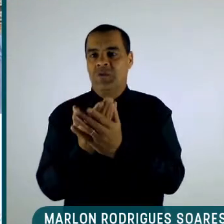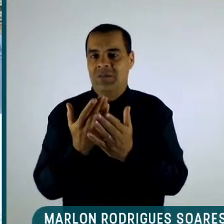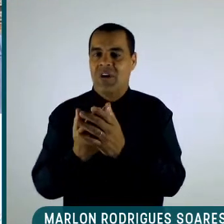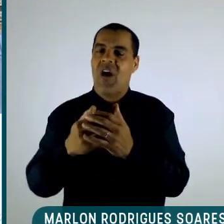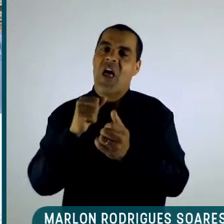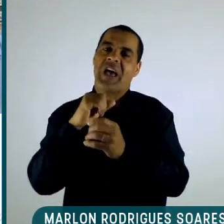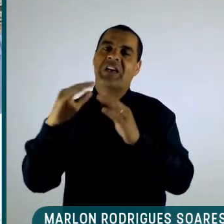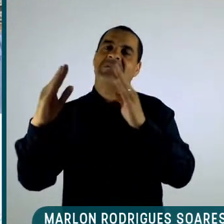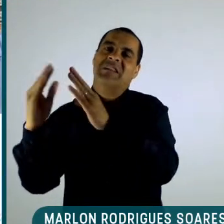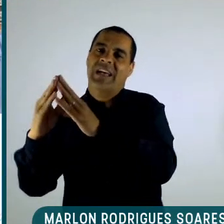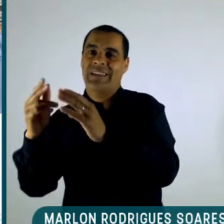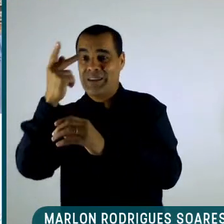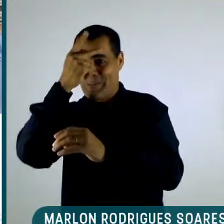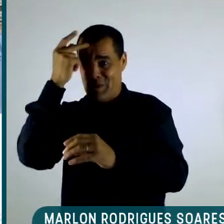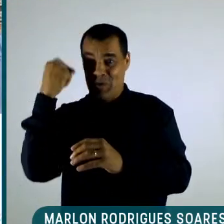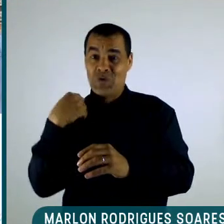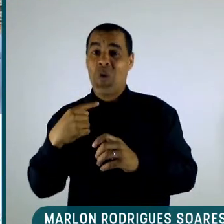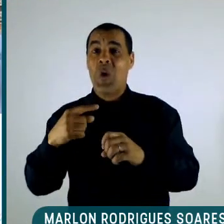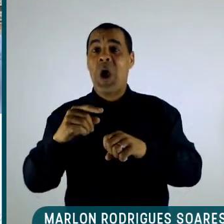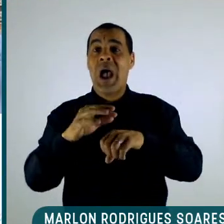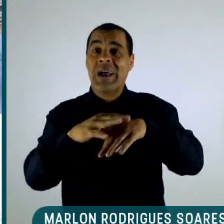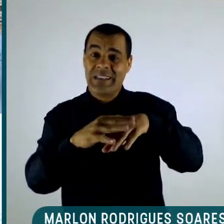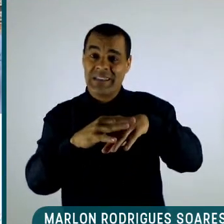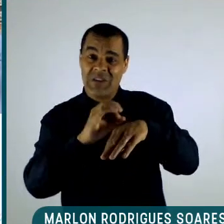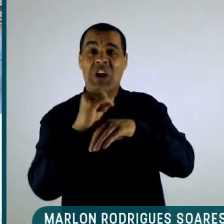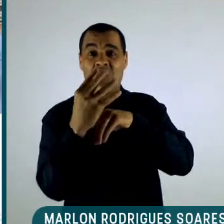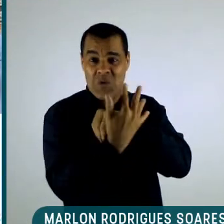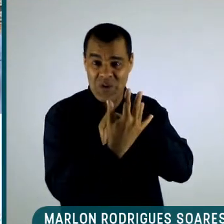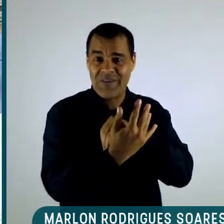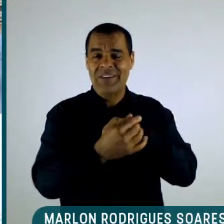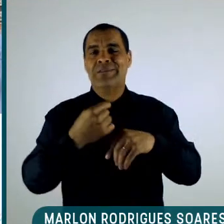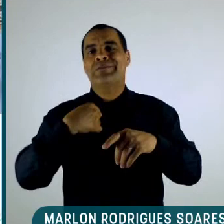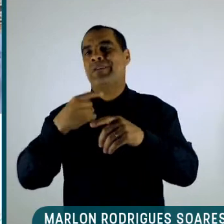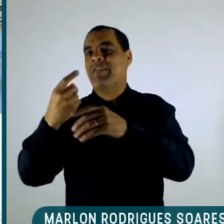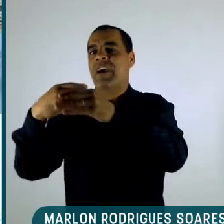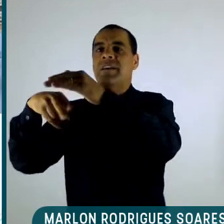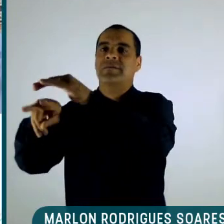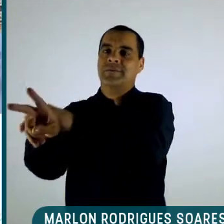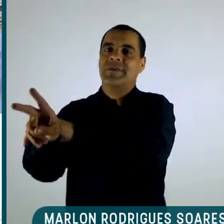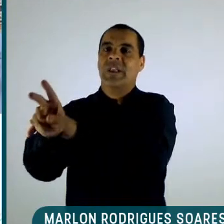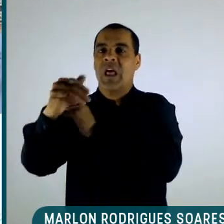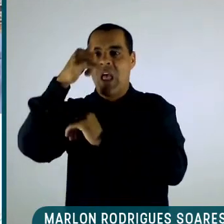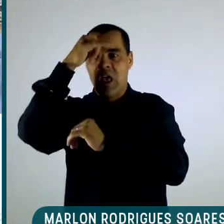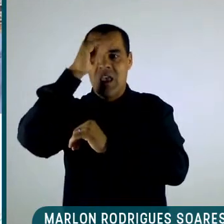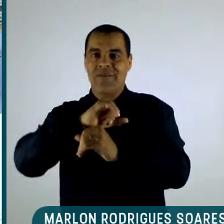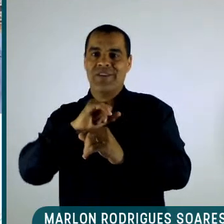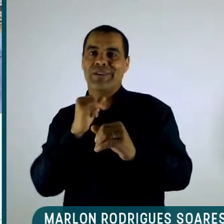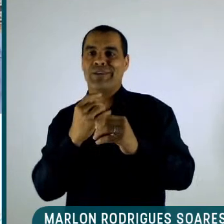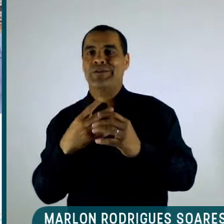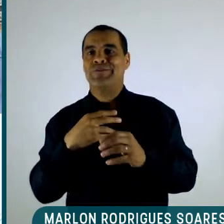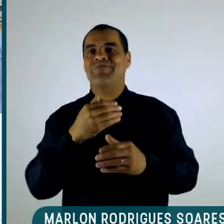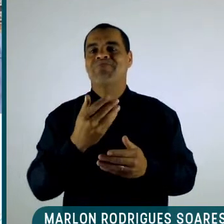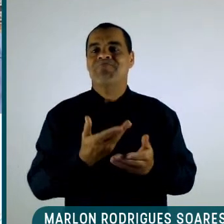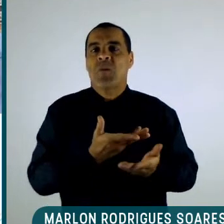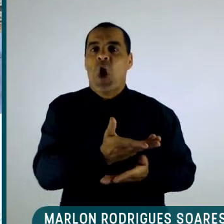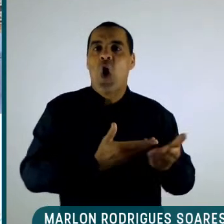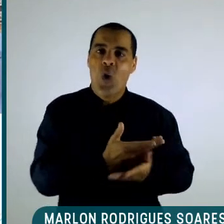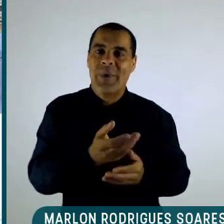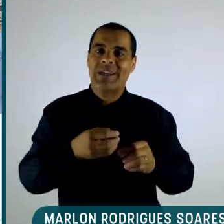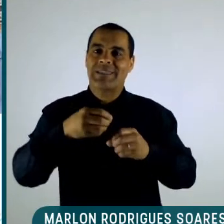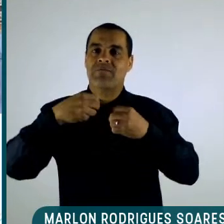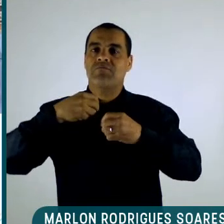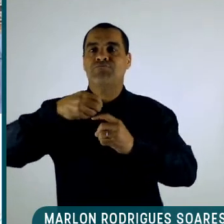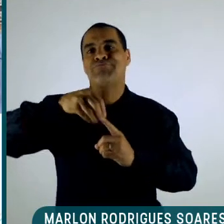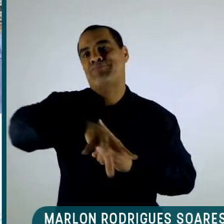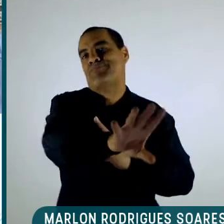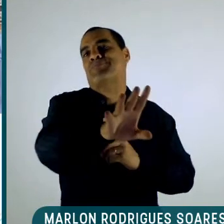where people who are positive, they may be isolated at places, thus preventing their families and the